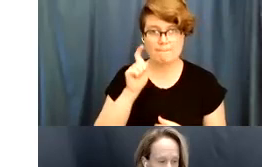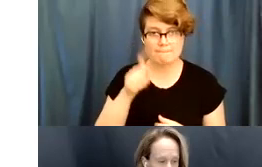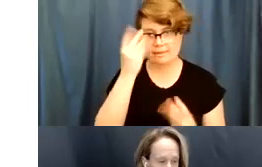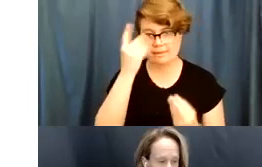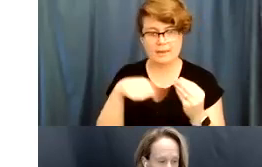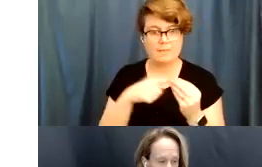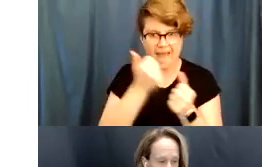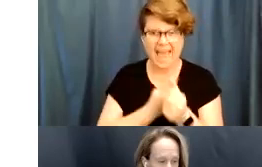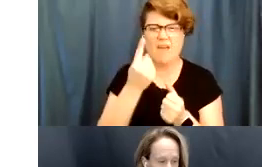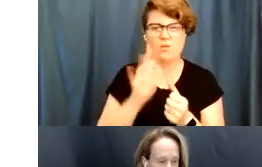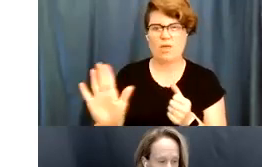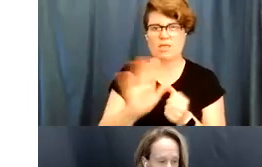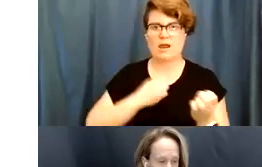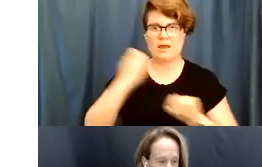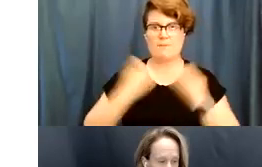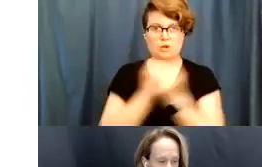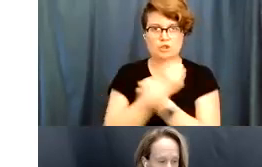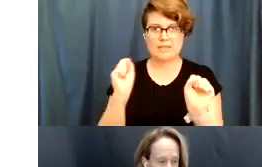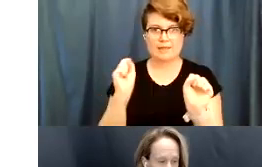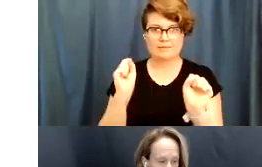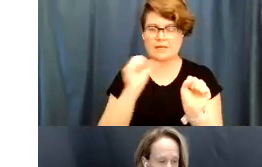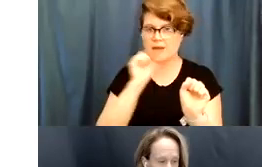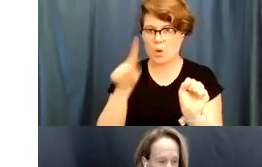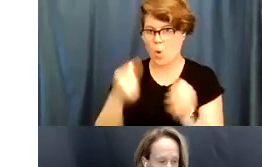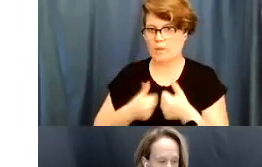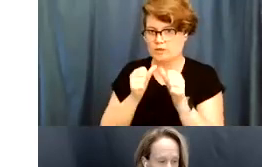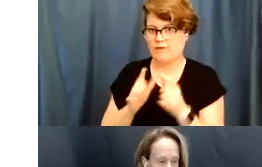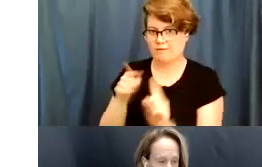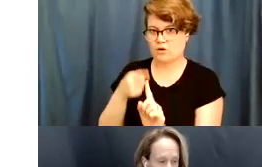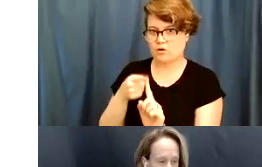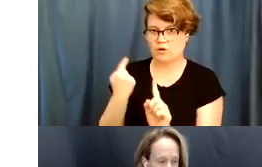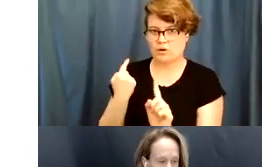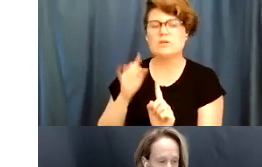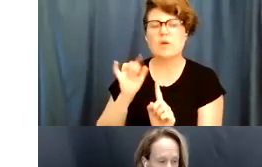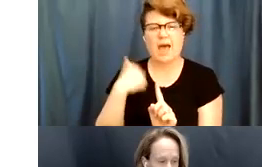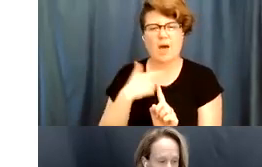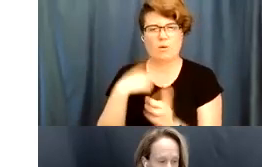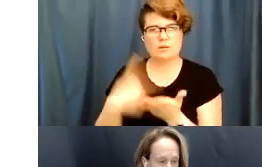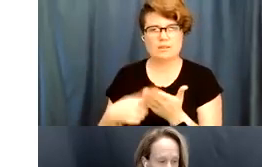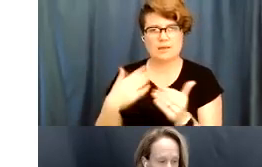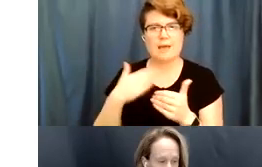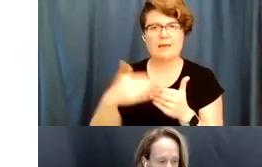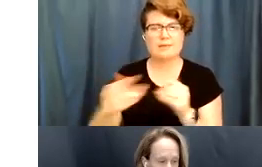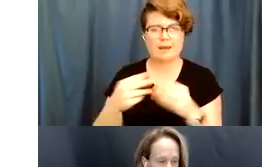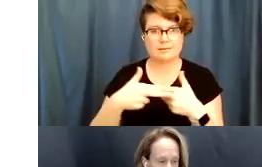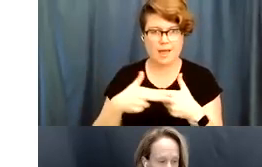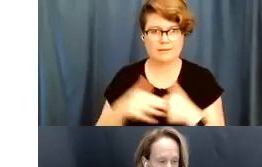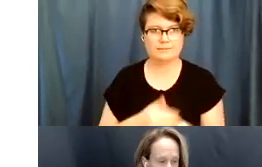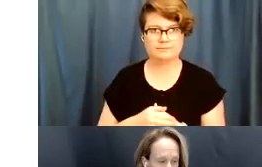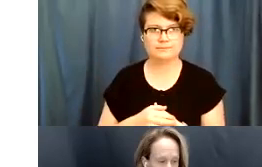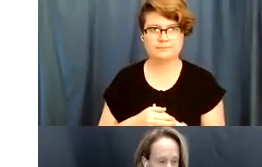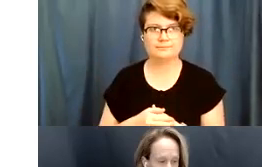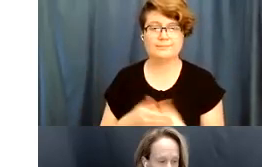everyone's emotional safety, right? And that's exactly what I'm going to talk about in my next slide. Don't forget the